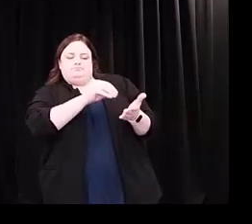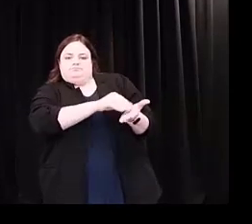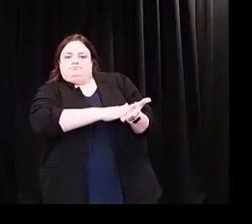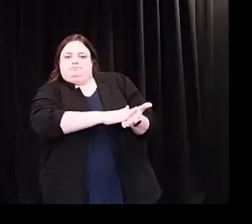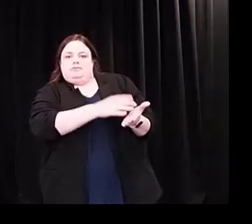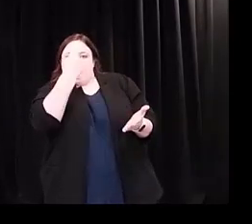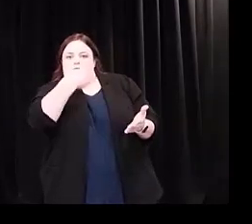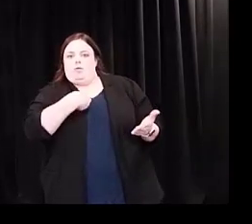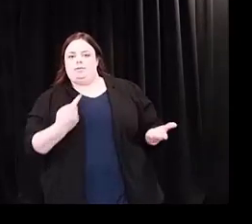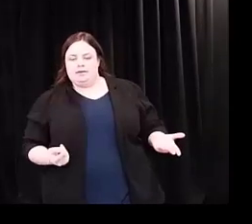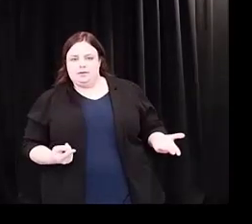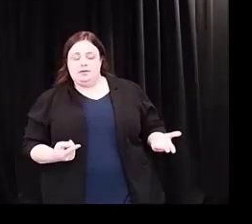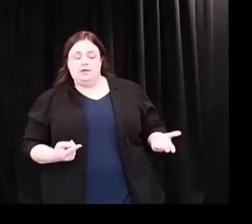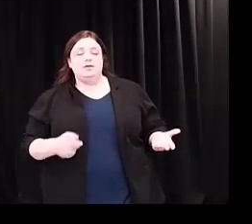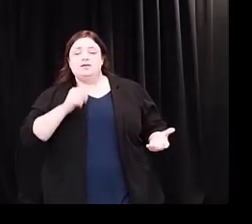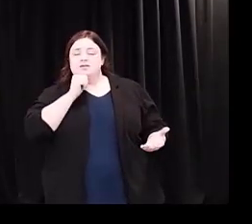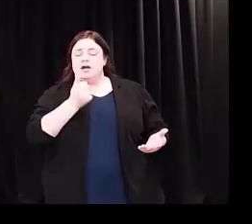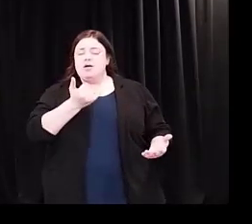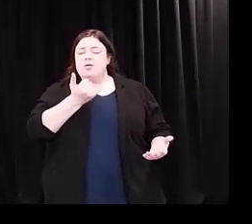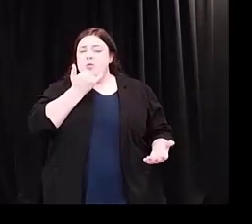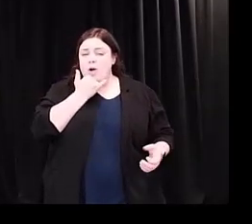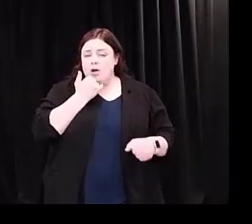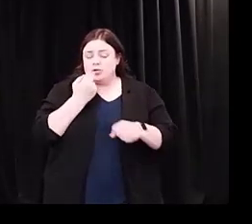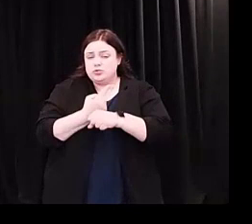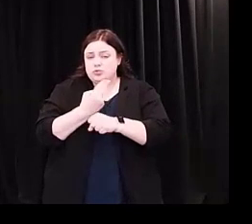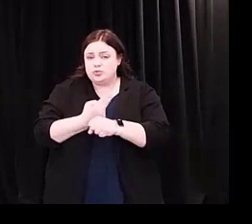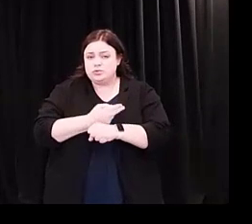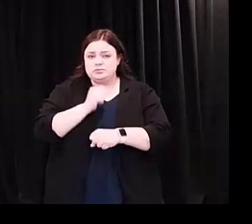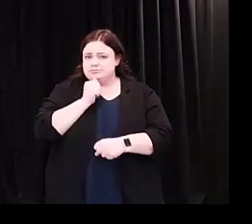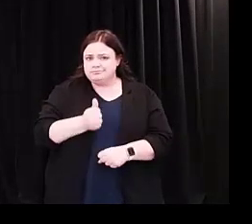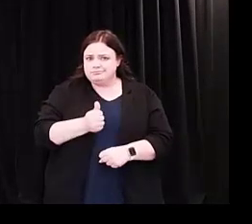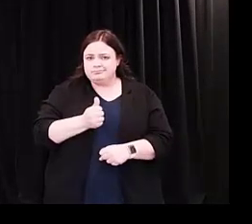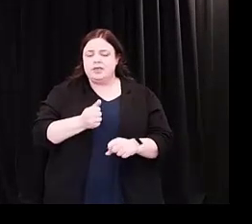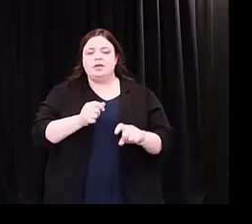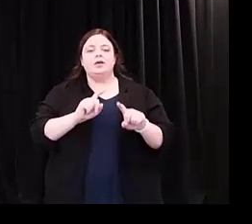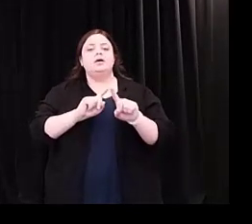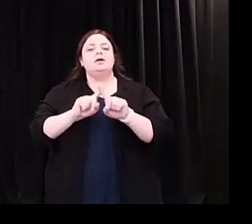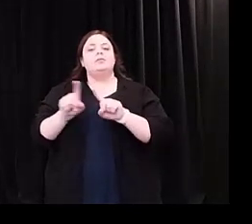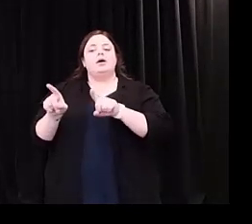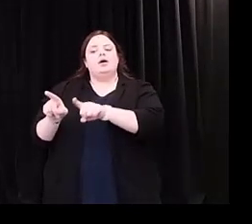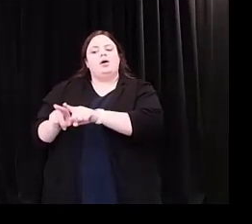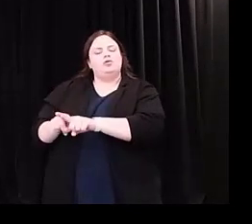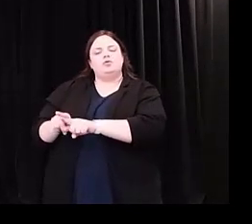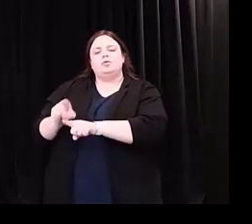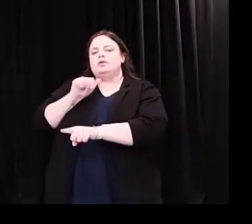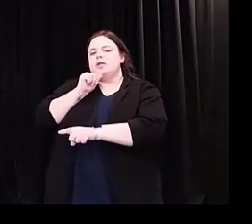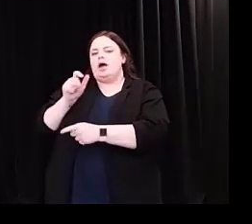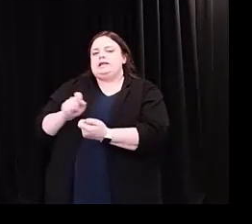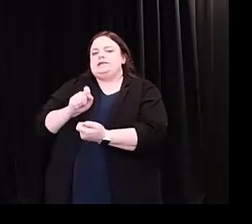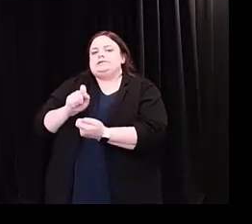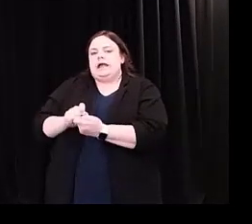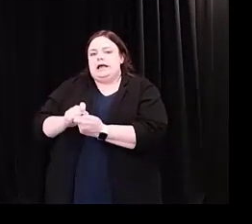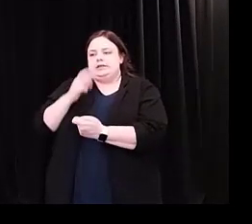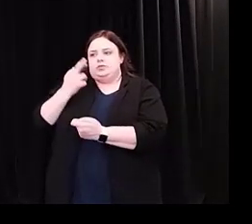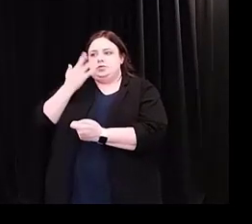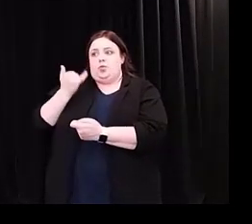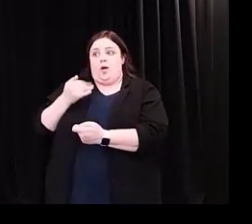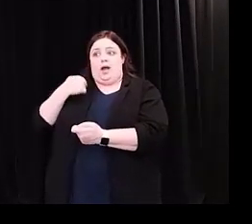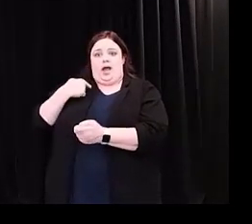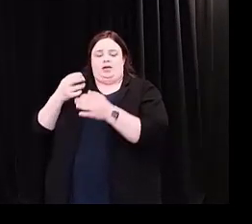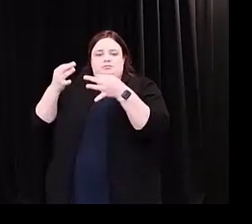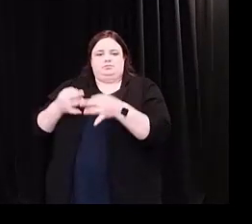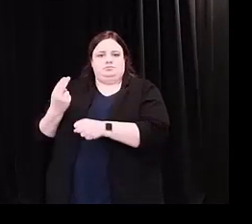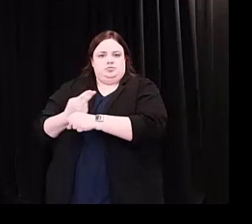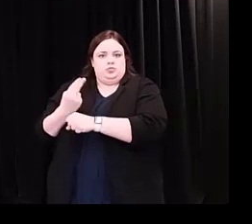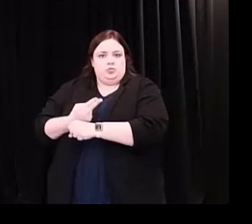me. So it's not wrong to use this, but it also is not exactly why I chose that image. So you